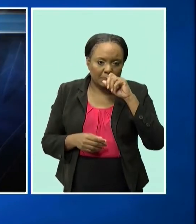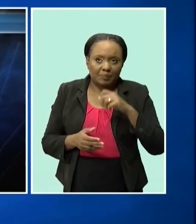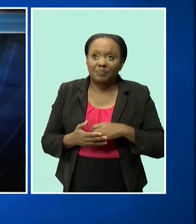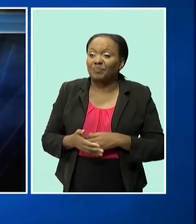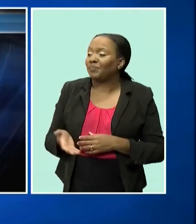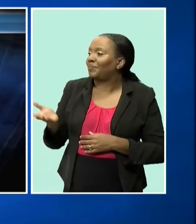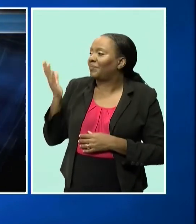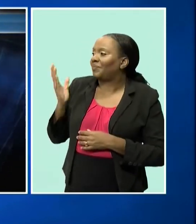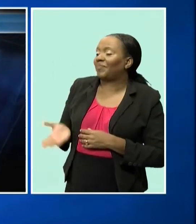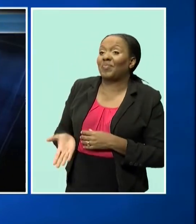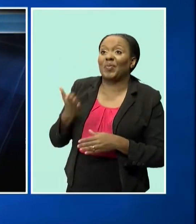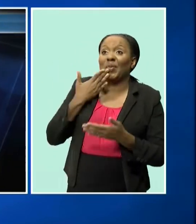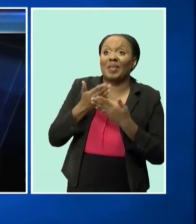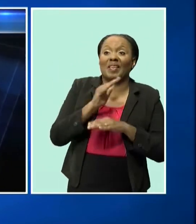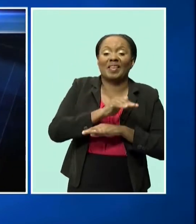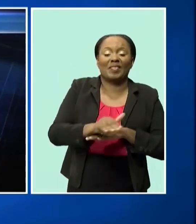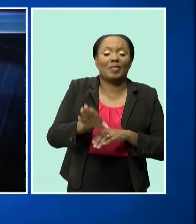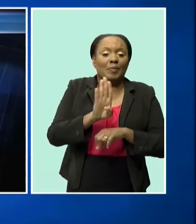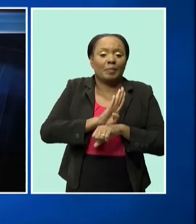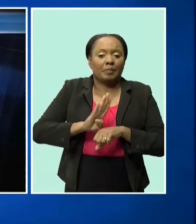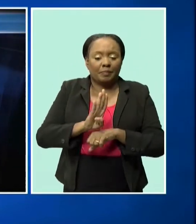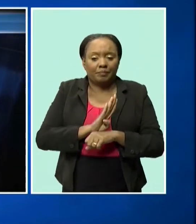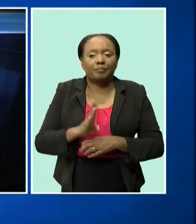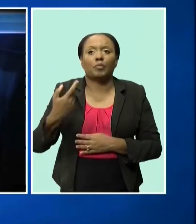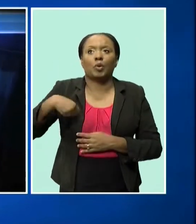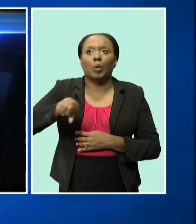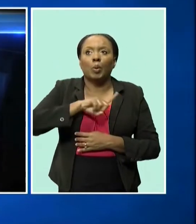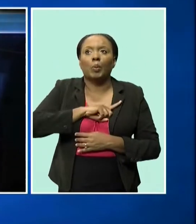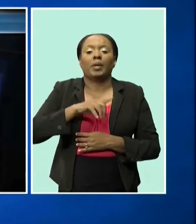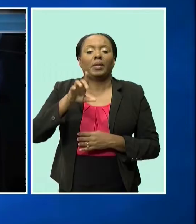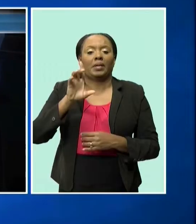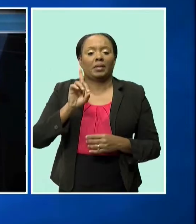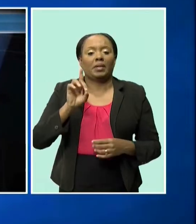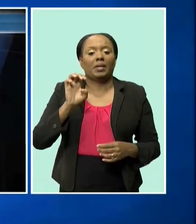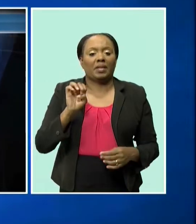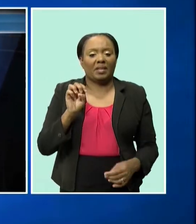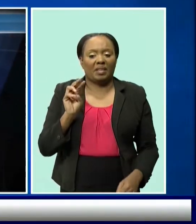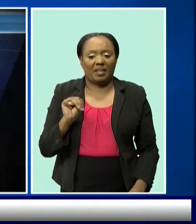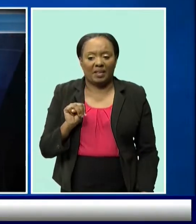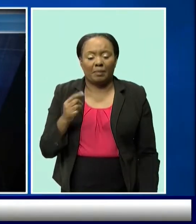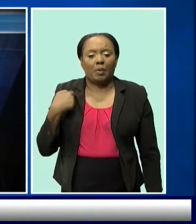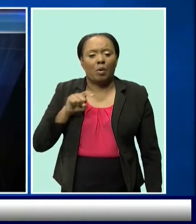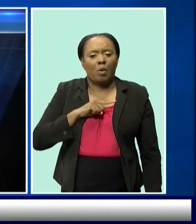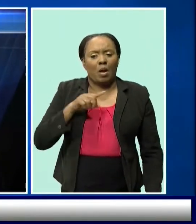Good evening, Barbados. The Department of Emergency Management has been